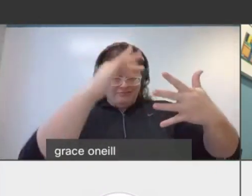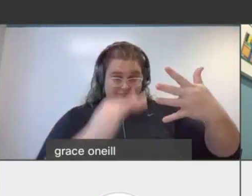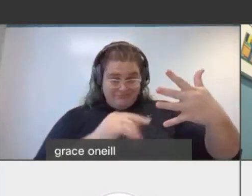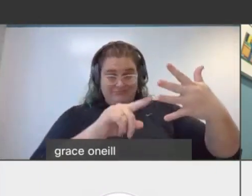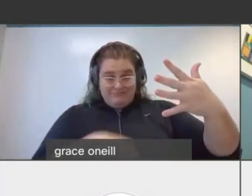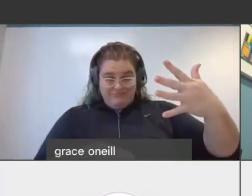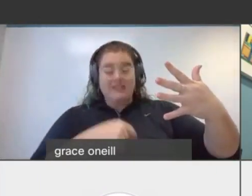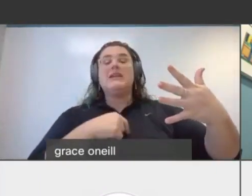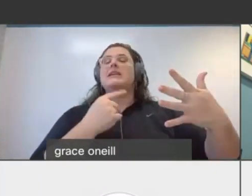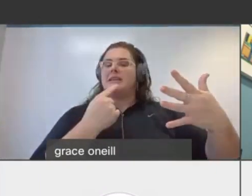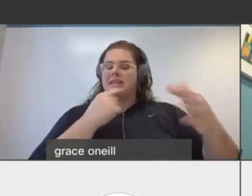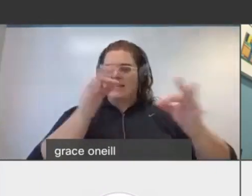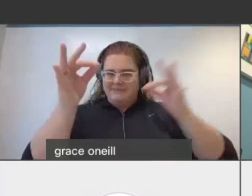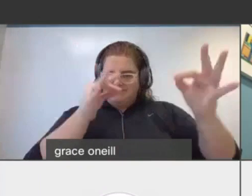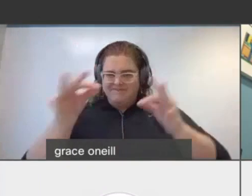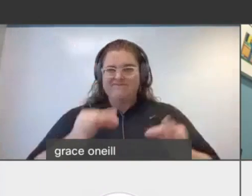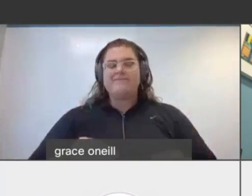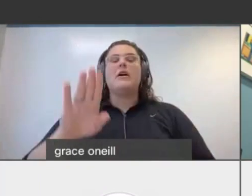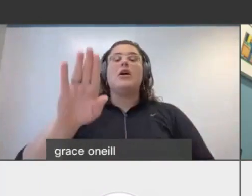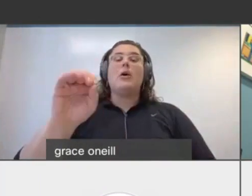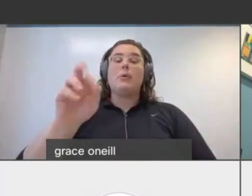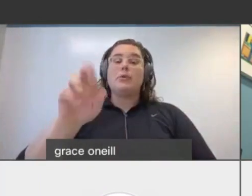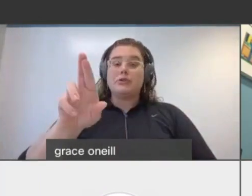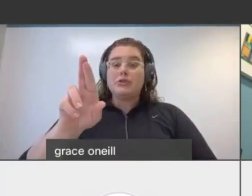that the booster can be